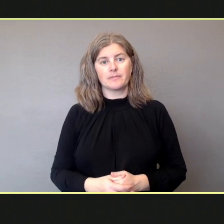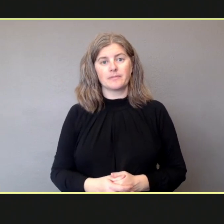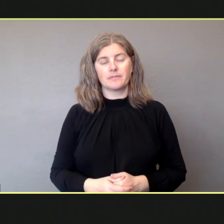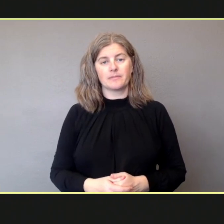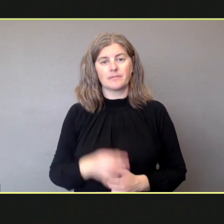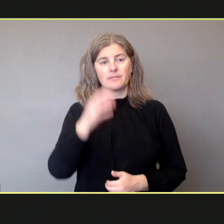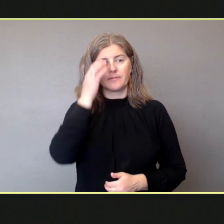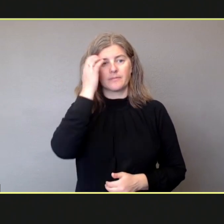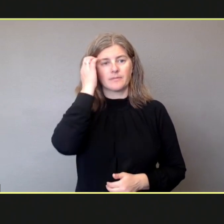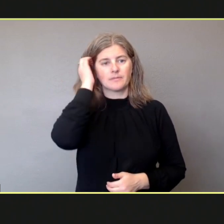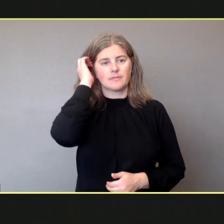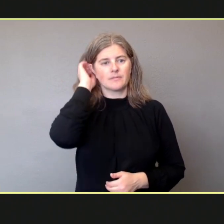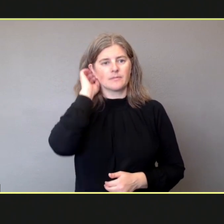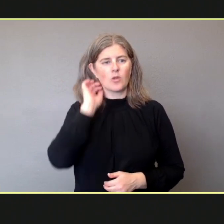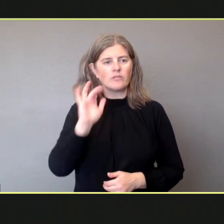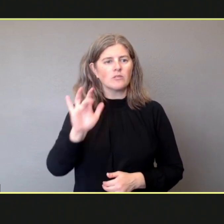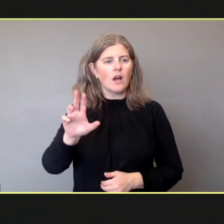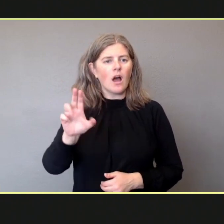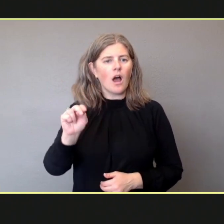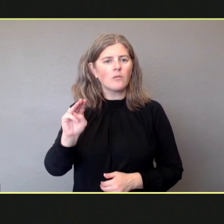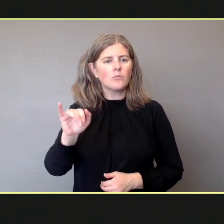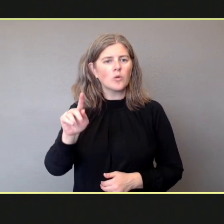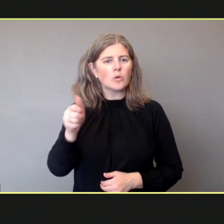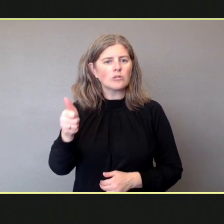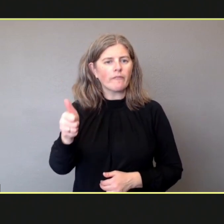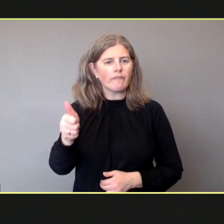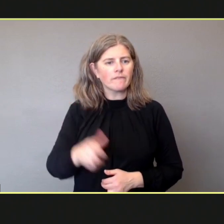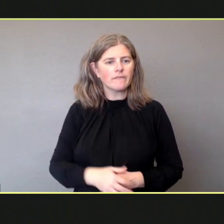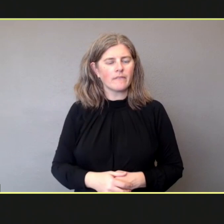I think you need to unmute yourself, Brianna.